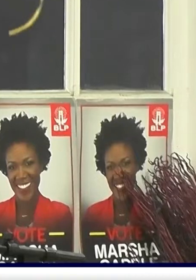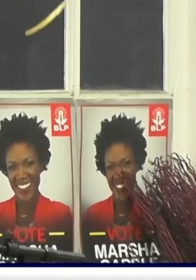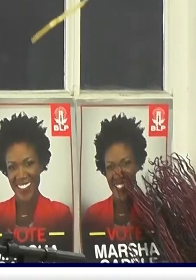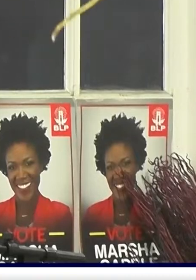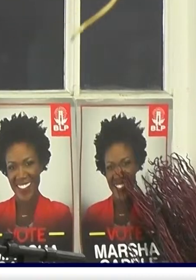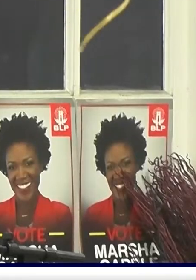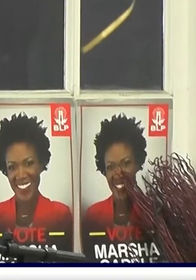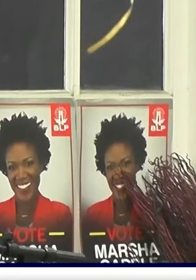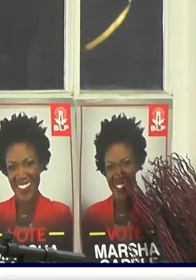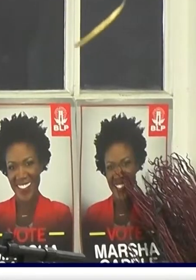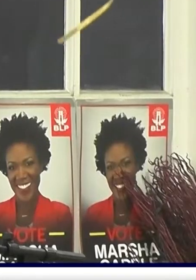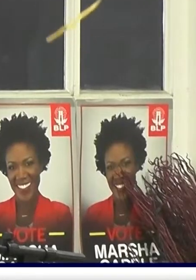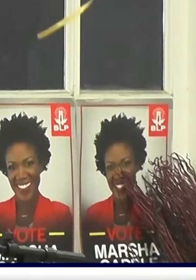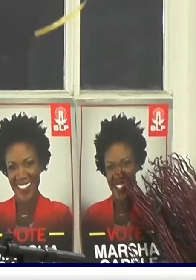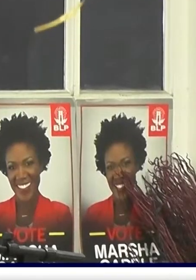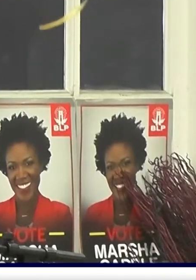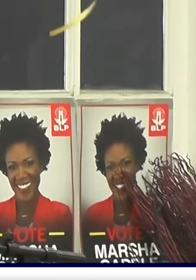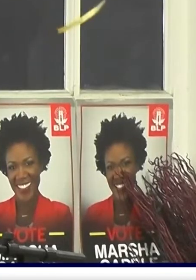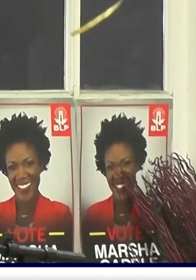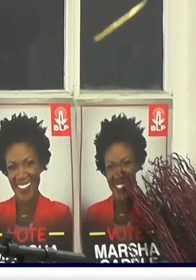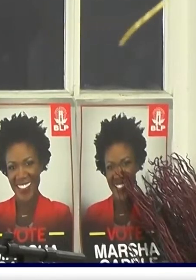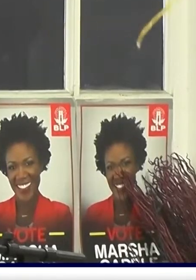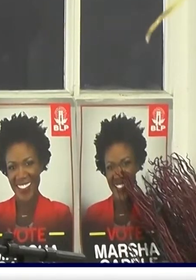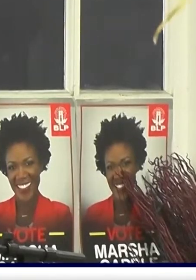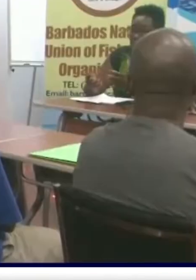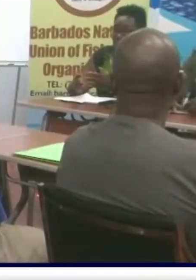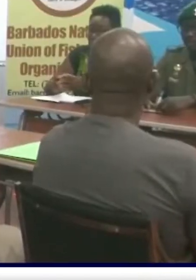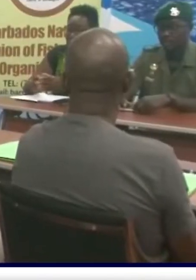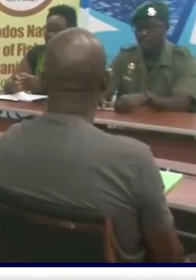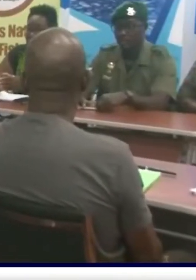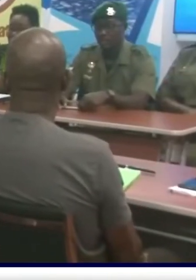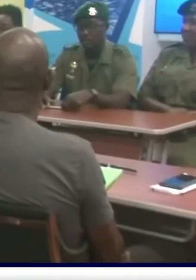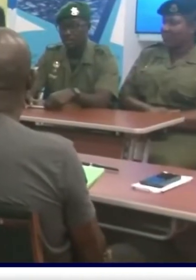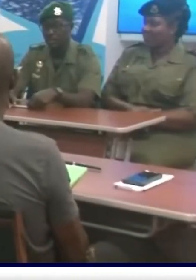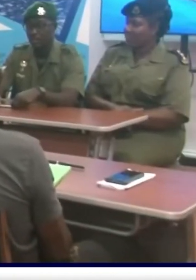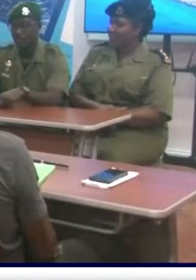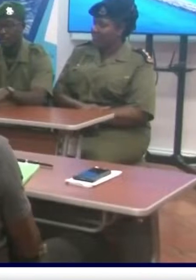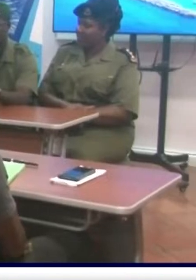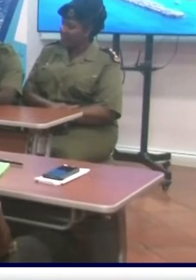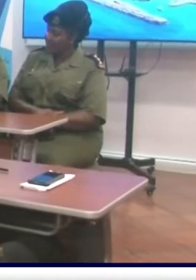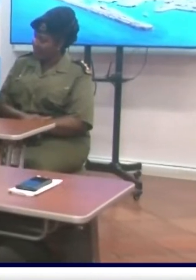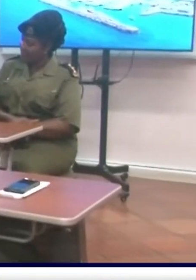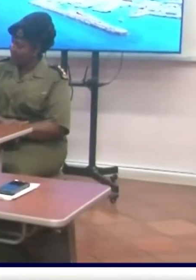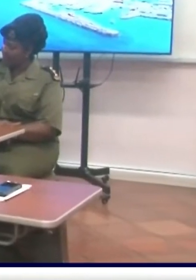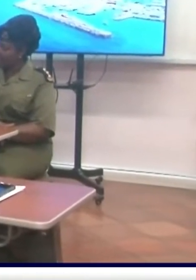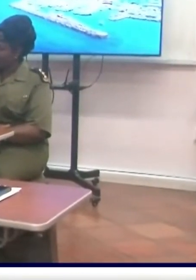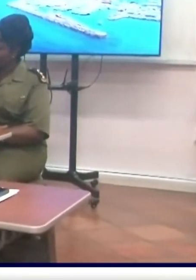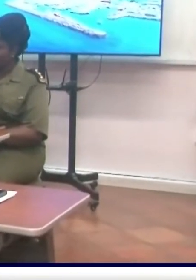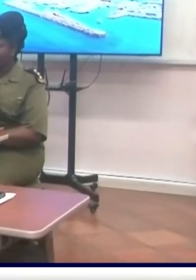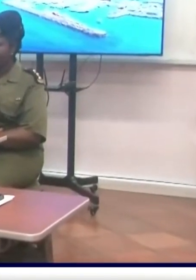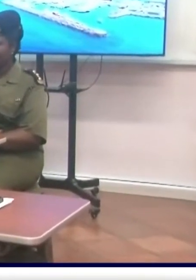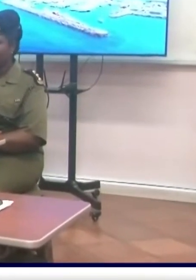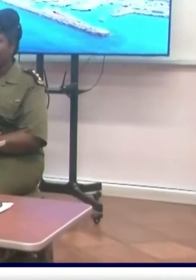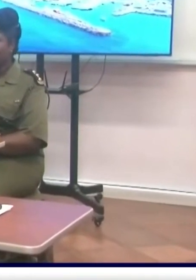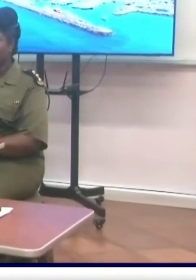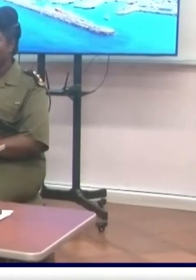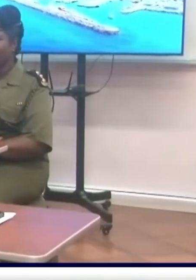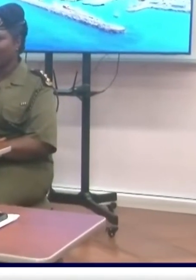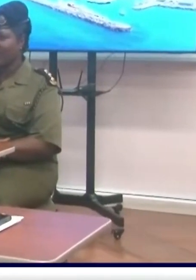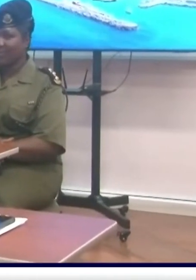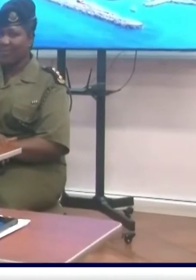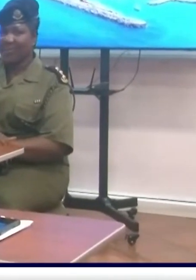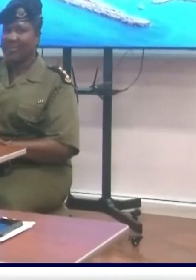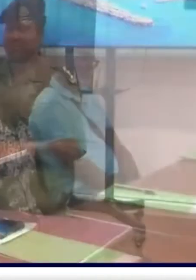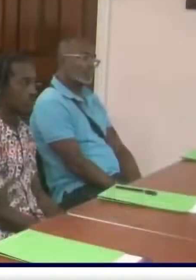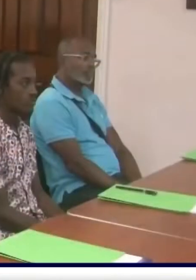investment to drive revenue for various initiatives. Fisherfolk undergoing training that could lead to National Vocational